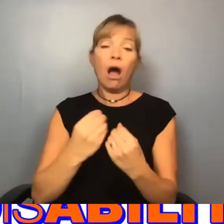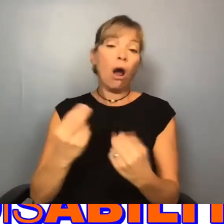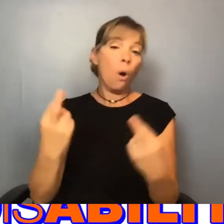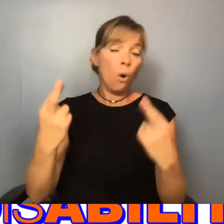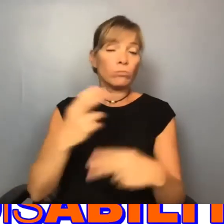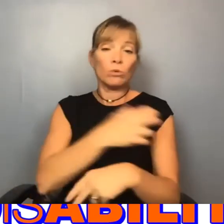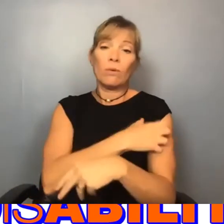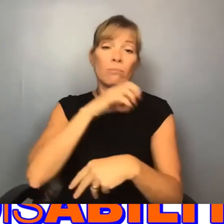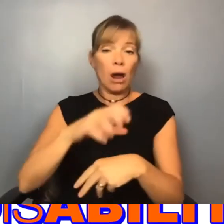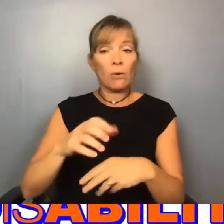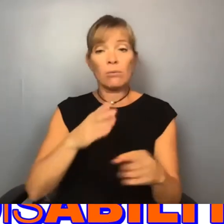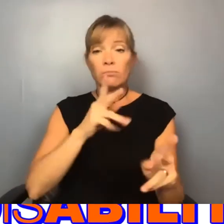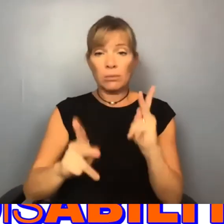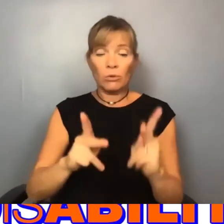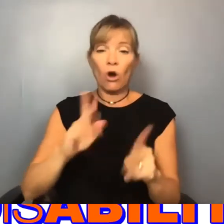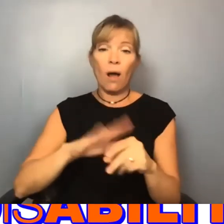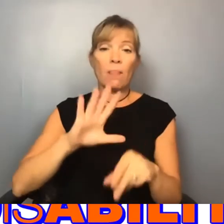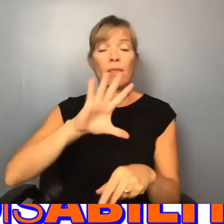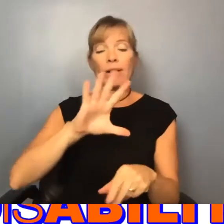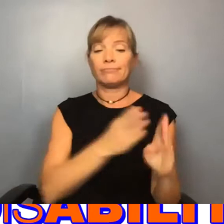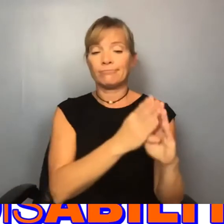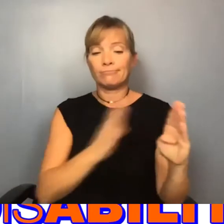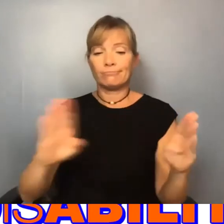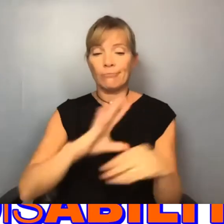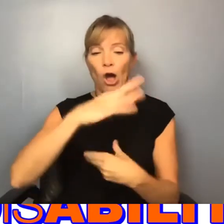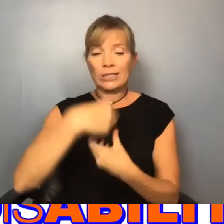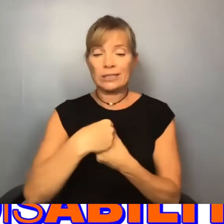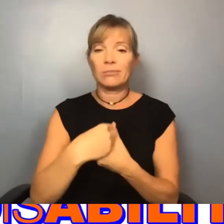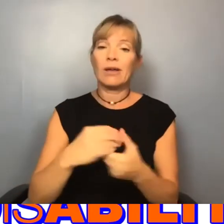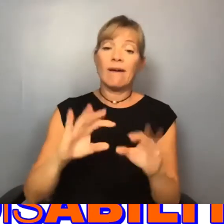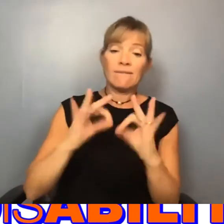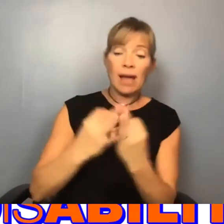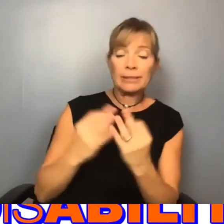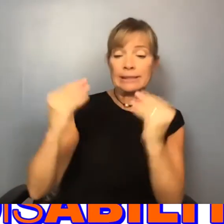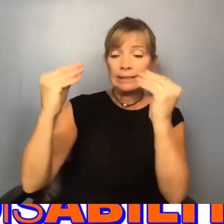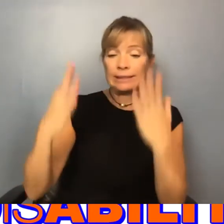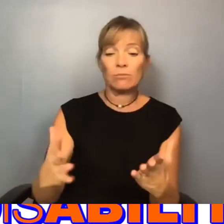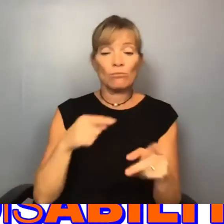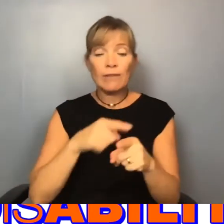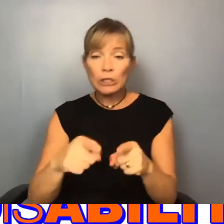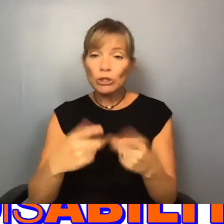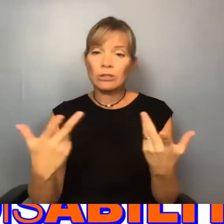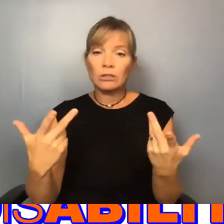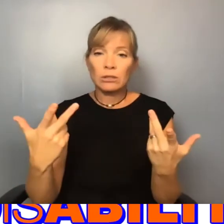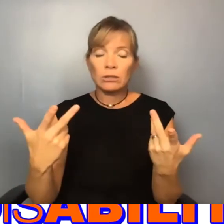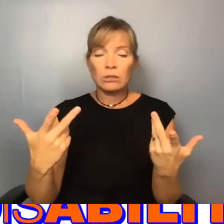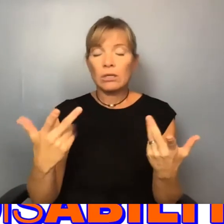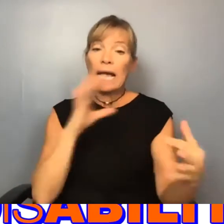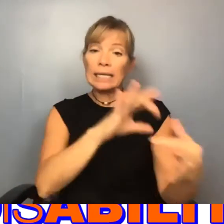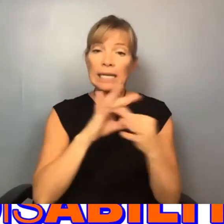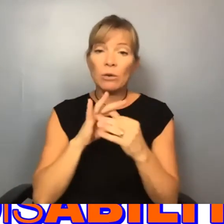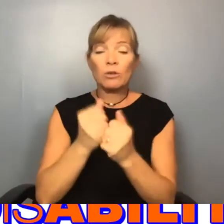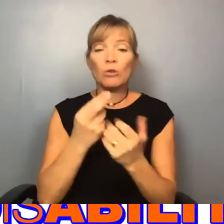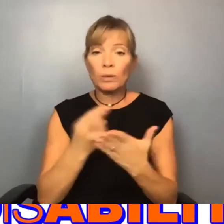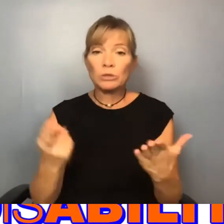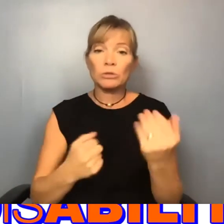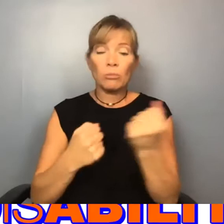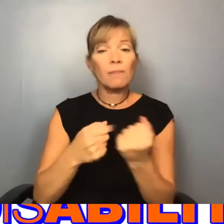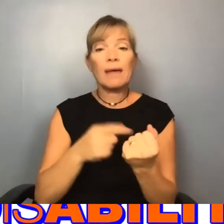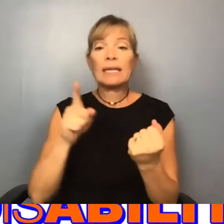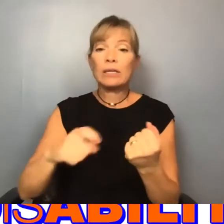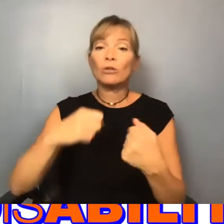on the autism spectrum, families, educators, and professionals and connect them with the resources and support they need